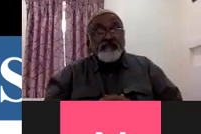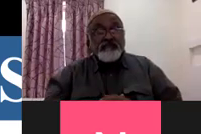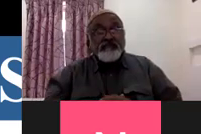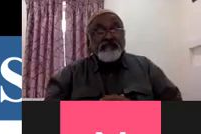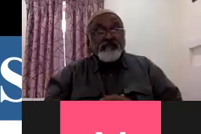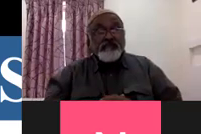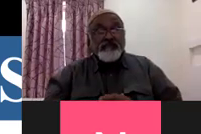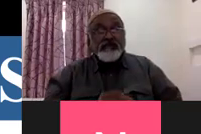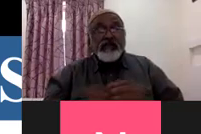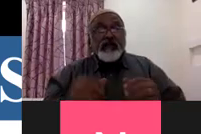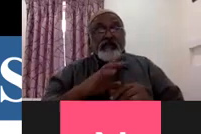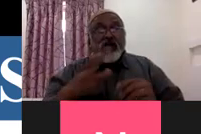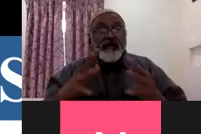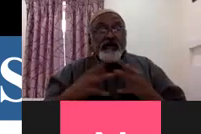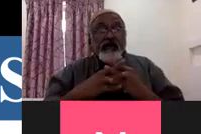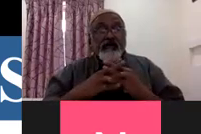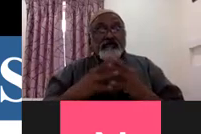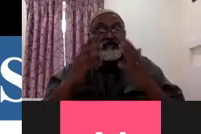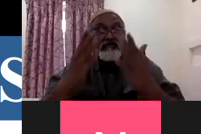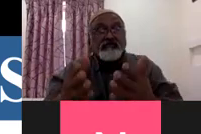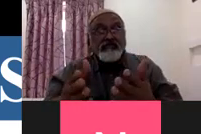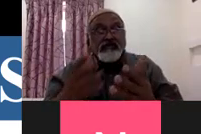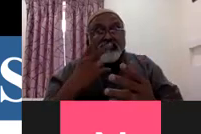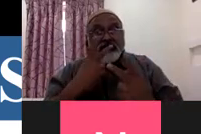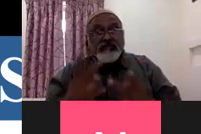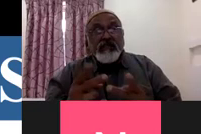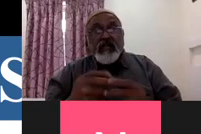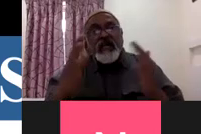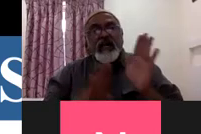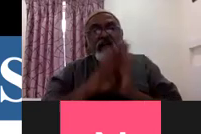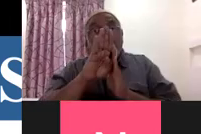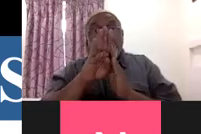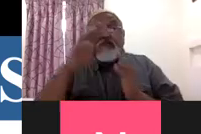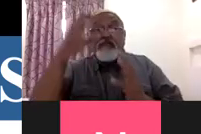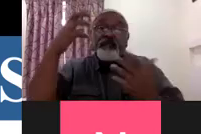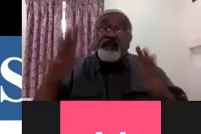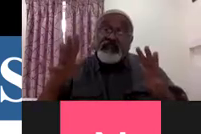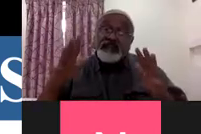of US only to highlight. Could be any developed country in any other country.